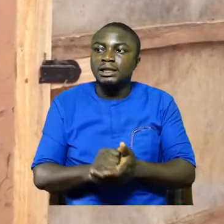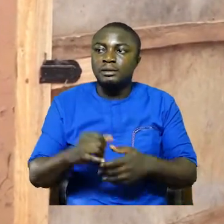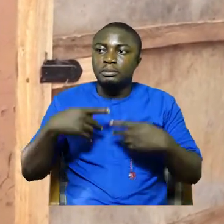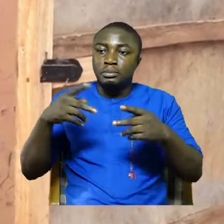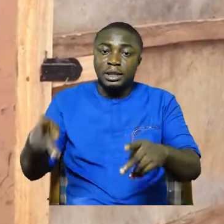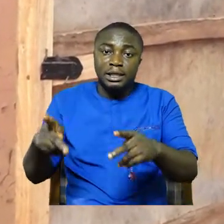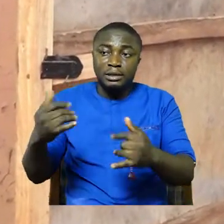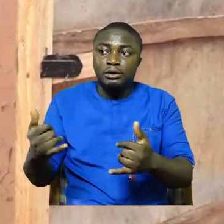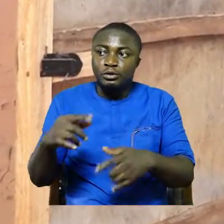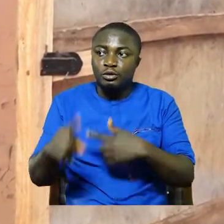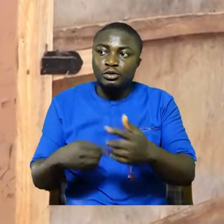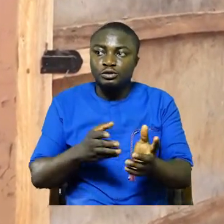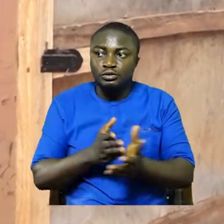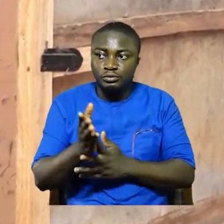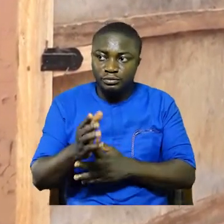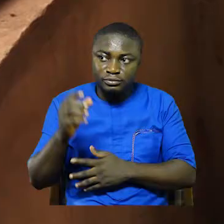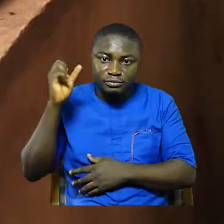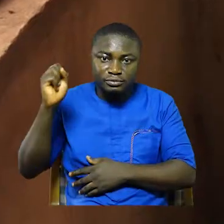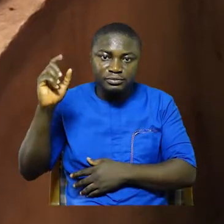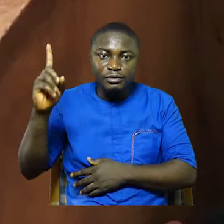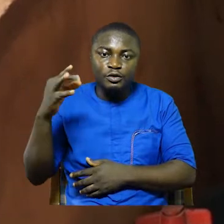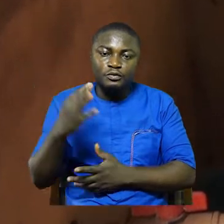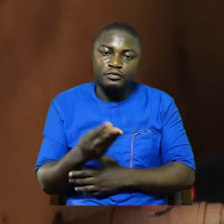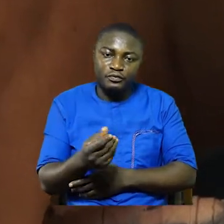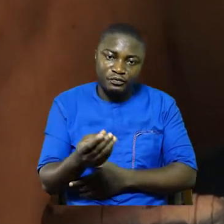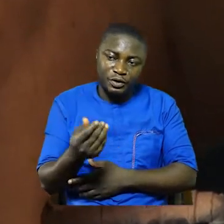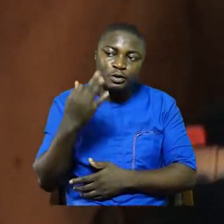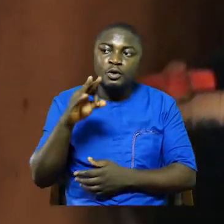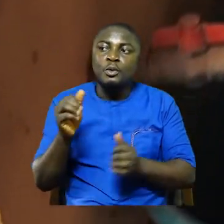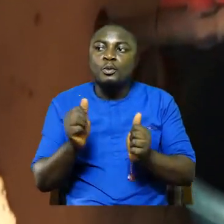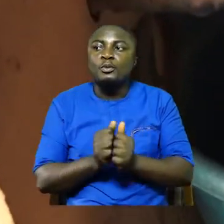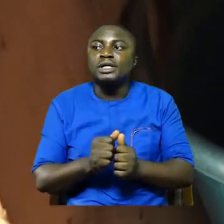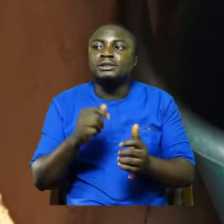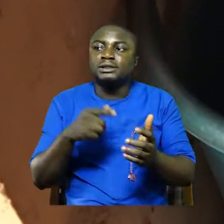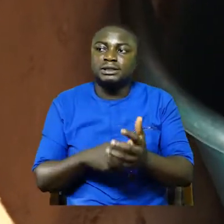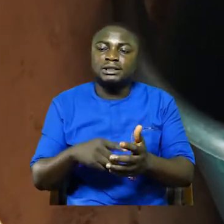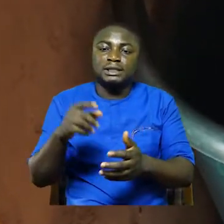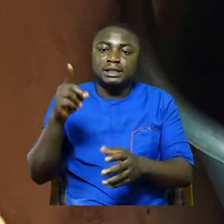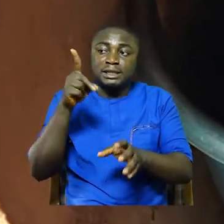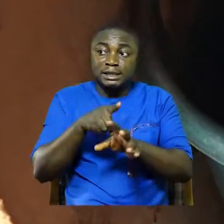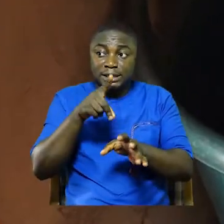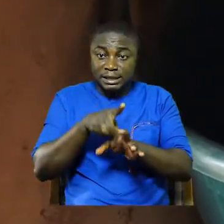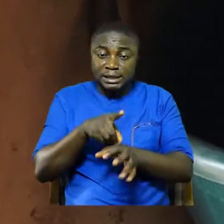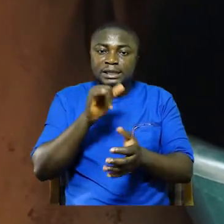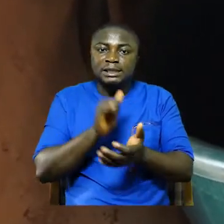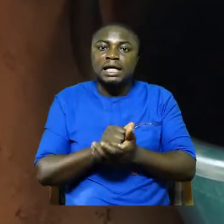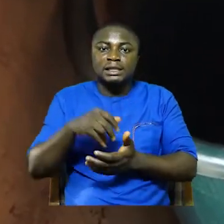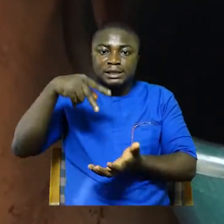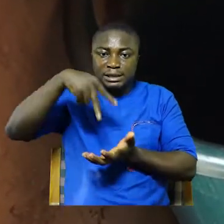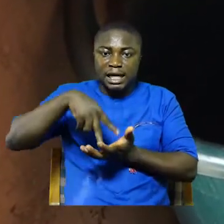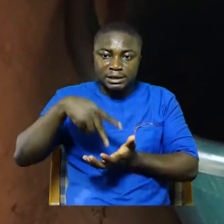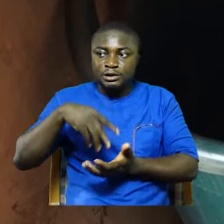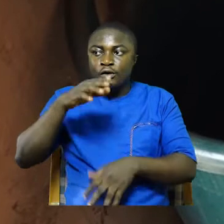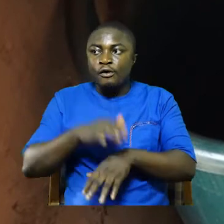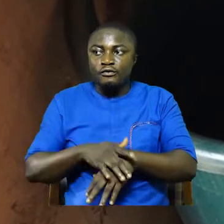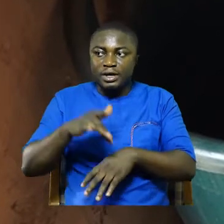Sonia is presently going through. She is one of the very few people with muscular dystrophy that are still standing on